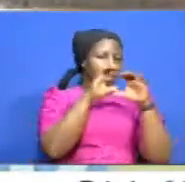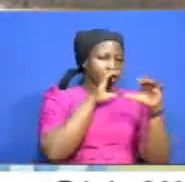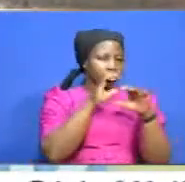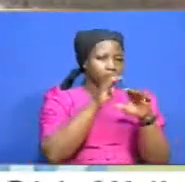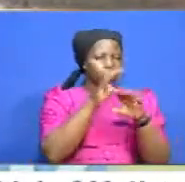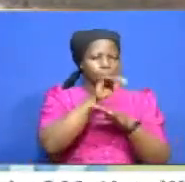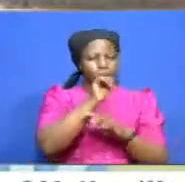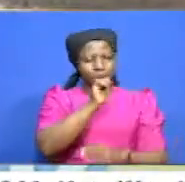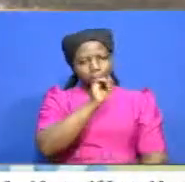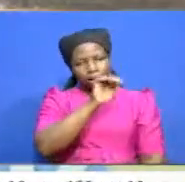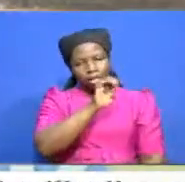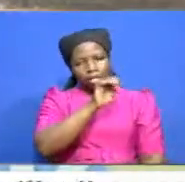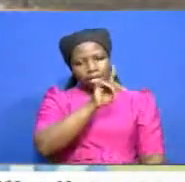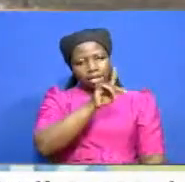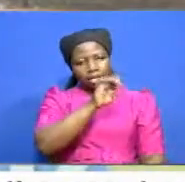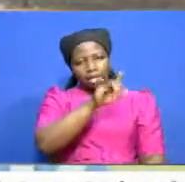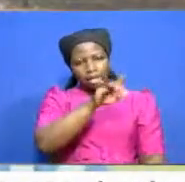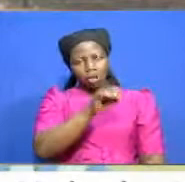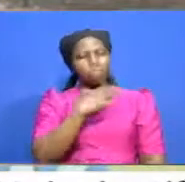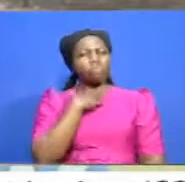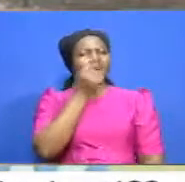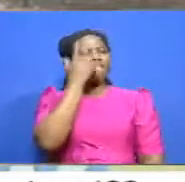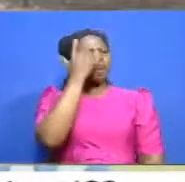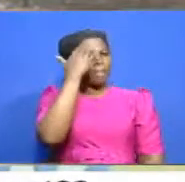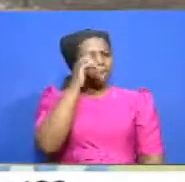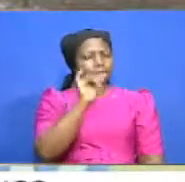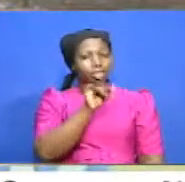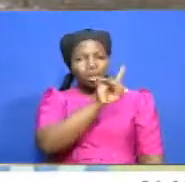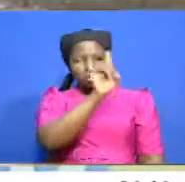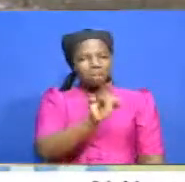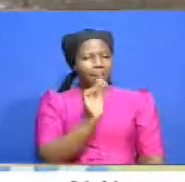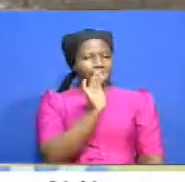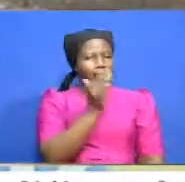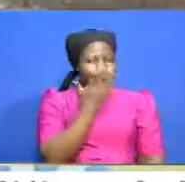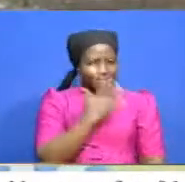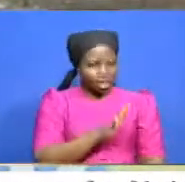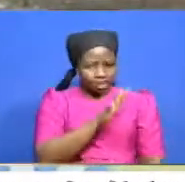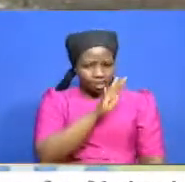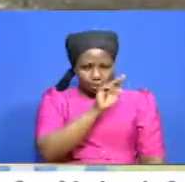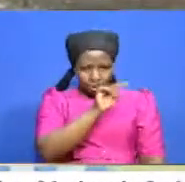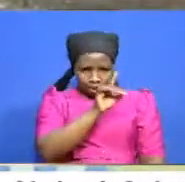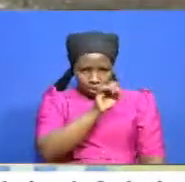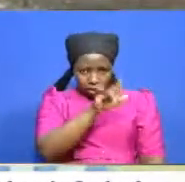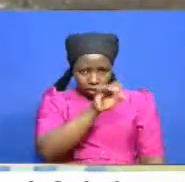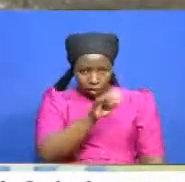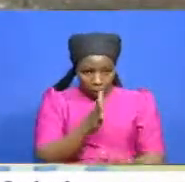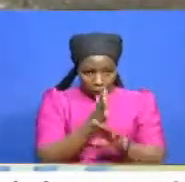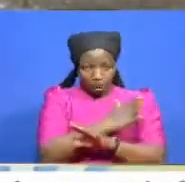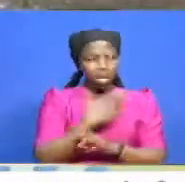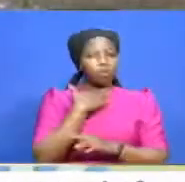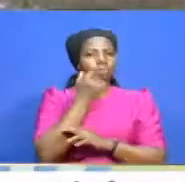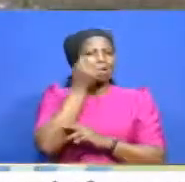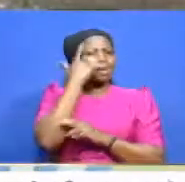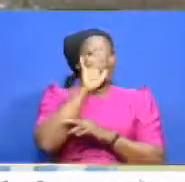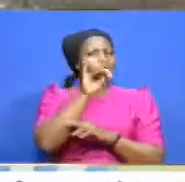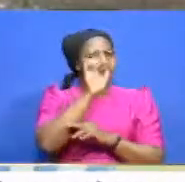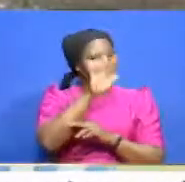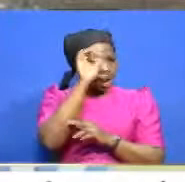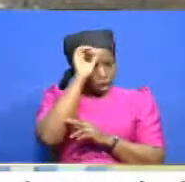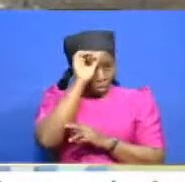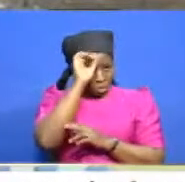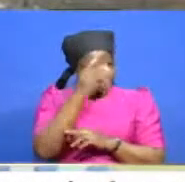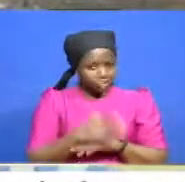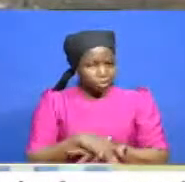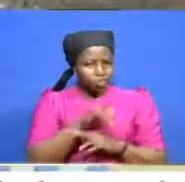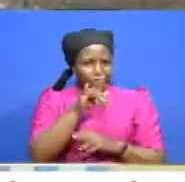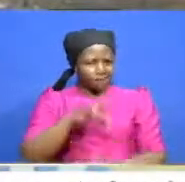Akel, I'd like to understand, because I asked this question to Ndoro earlier, I just also want to understand from your perspective what